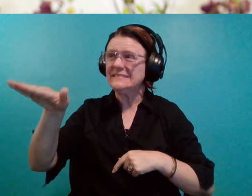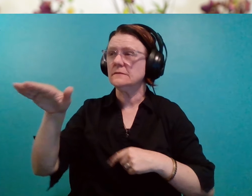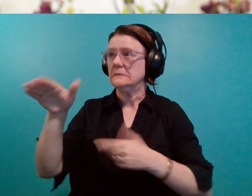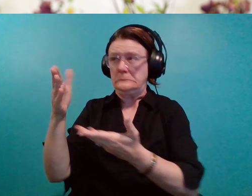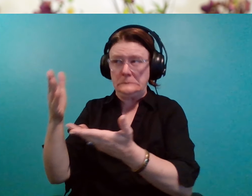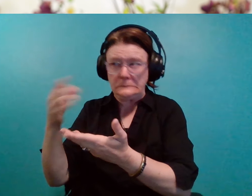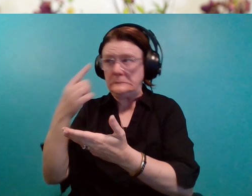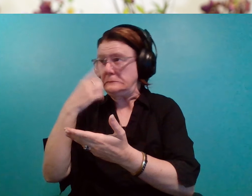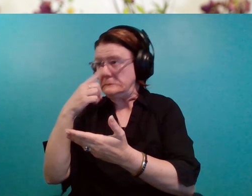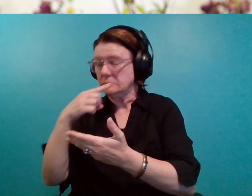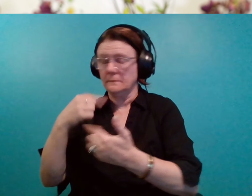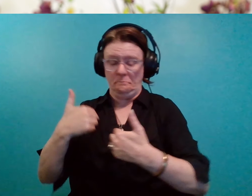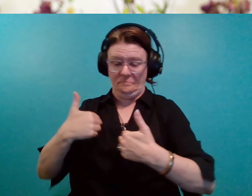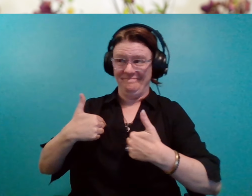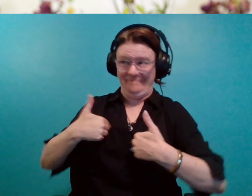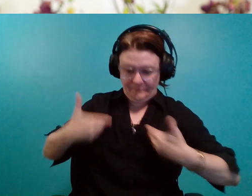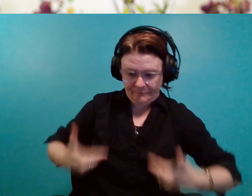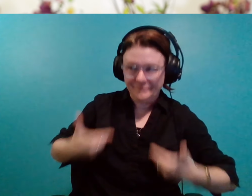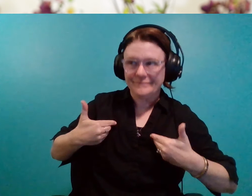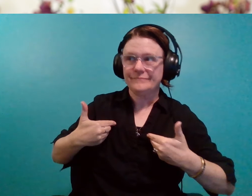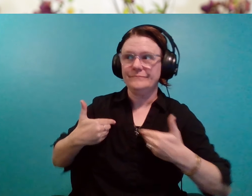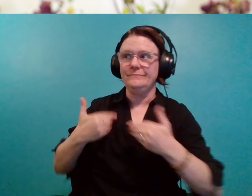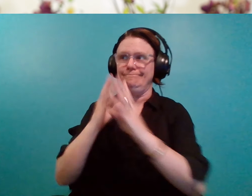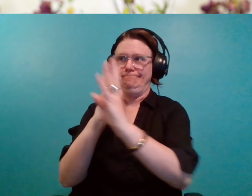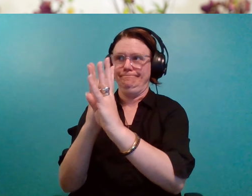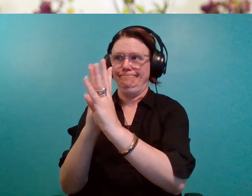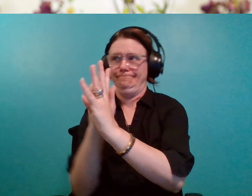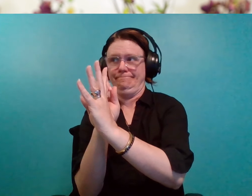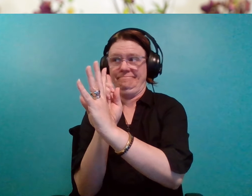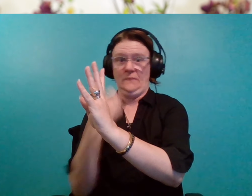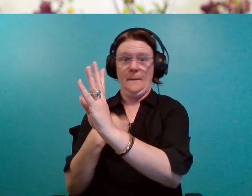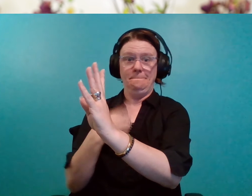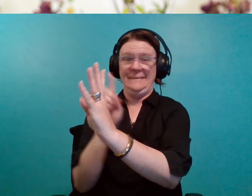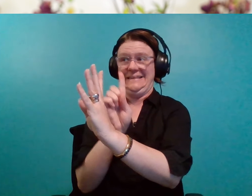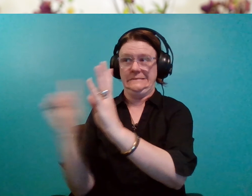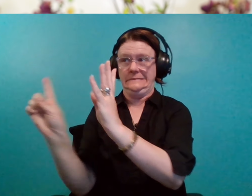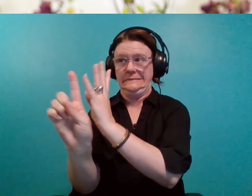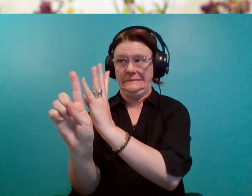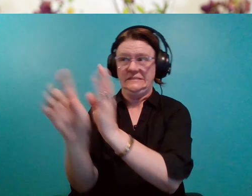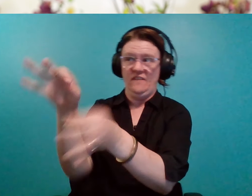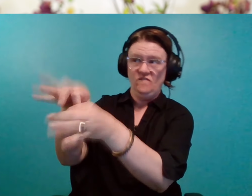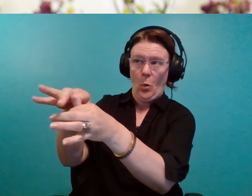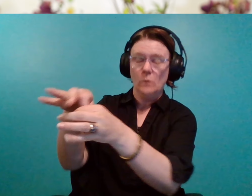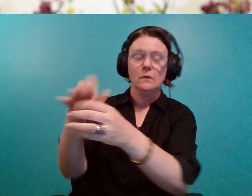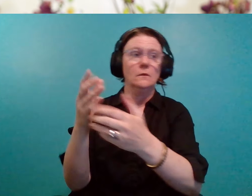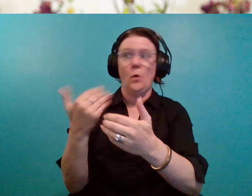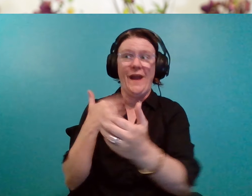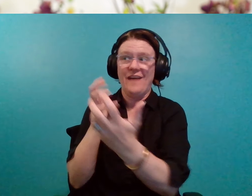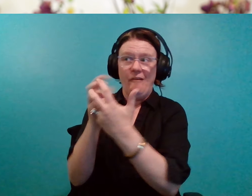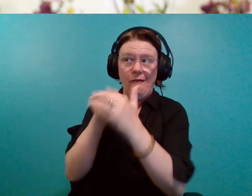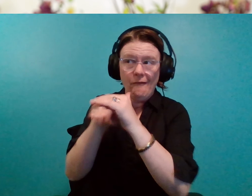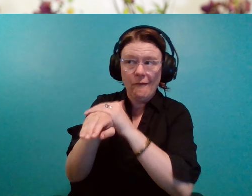said, "Hi, is there any possible way that I can get in front of the line to go vote, or are there